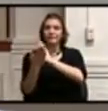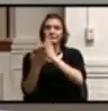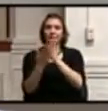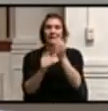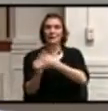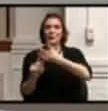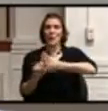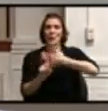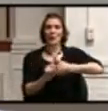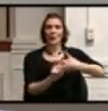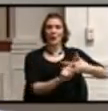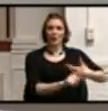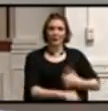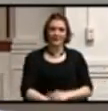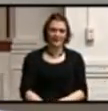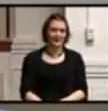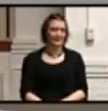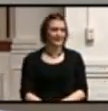And,